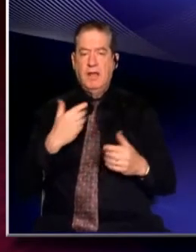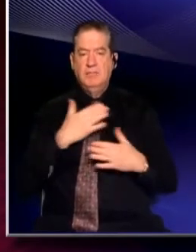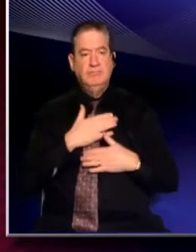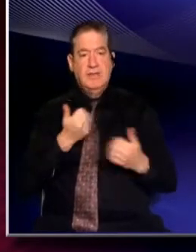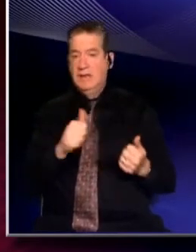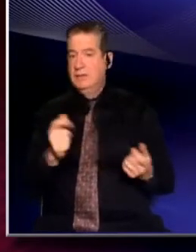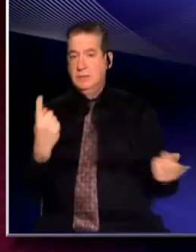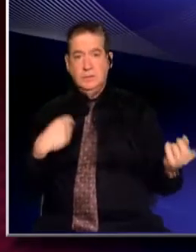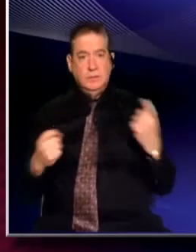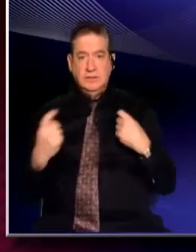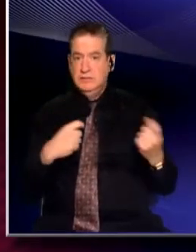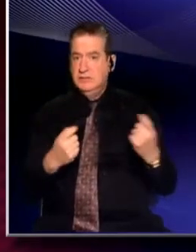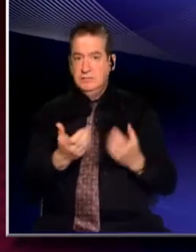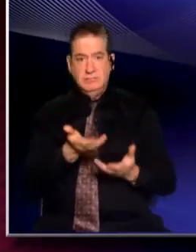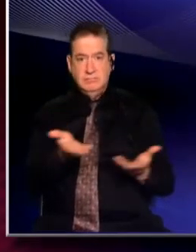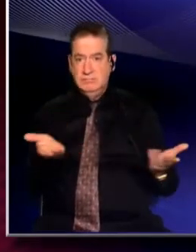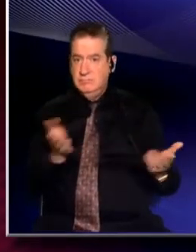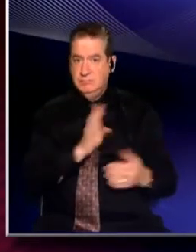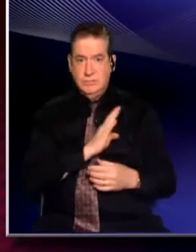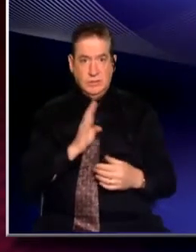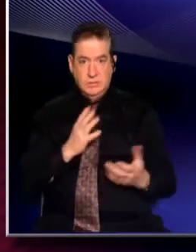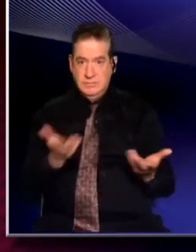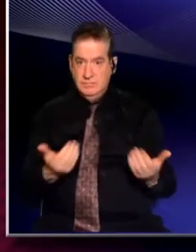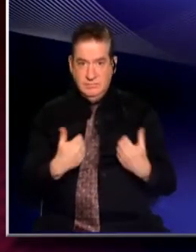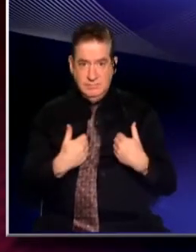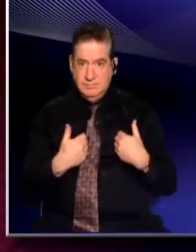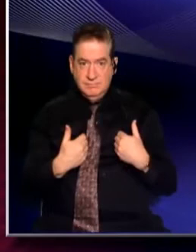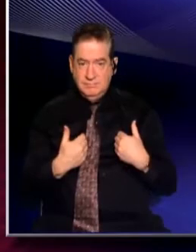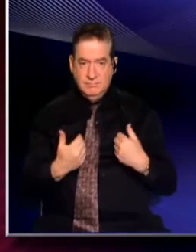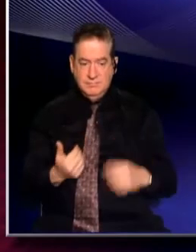any questions that any members of the board may have.